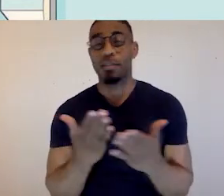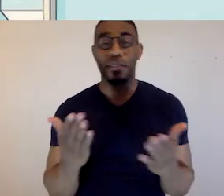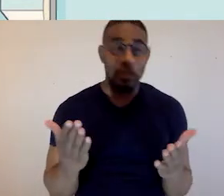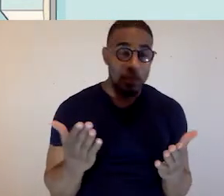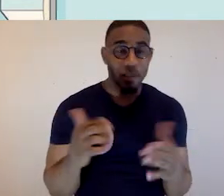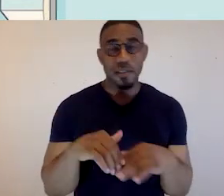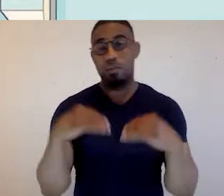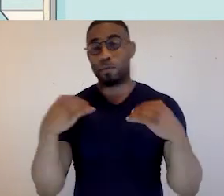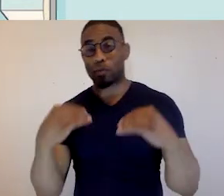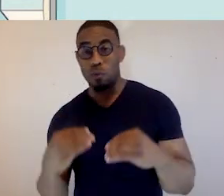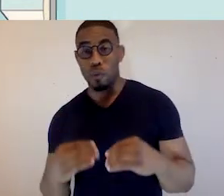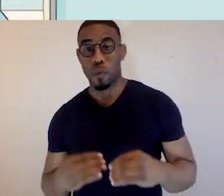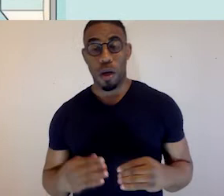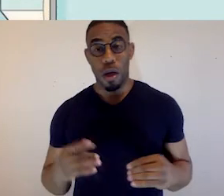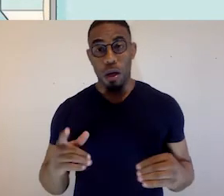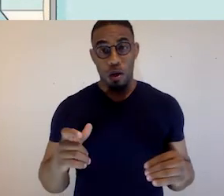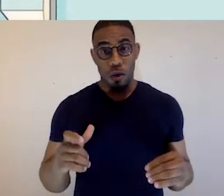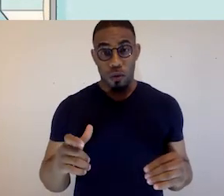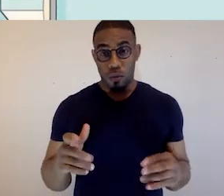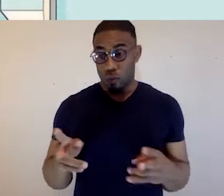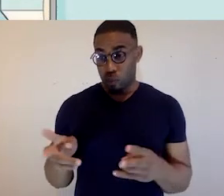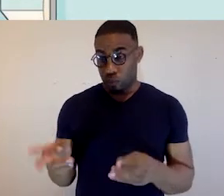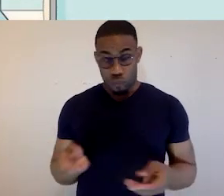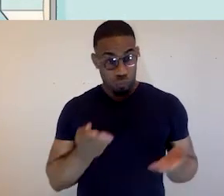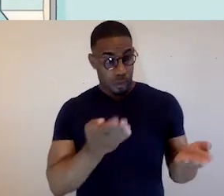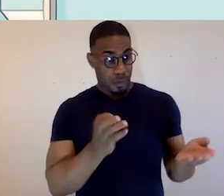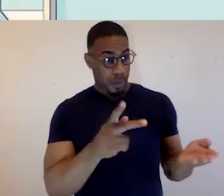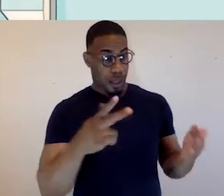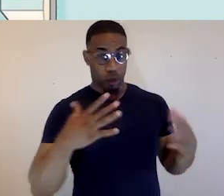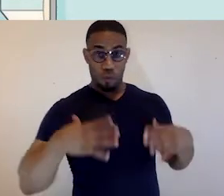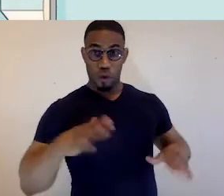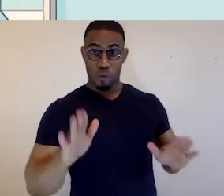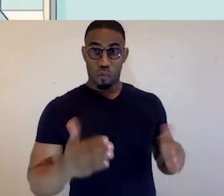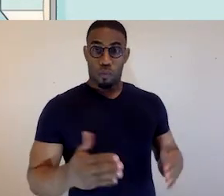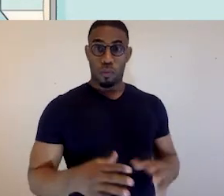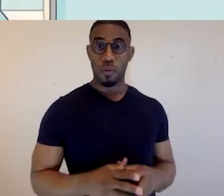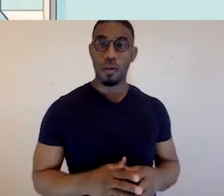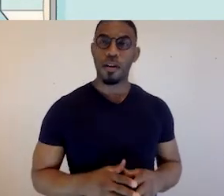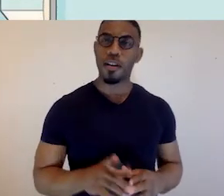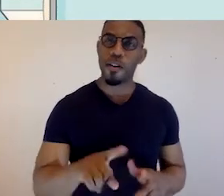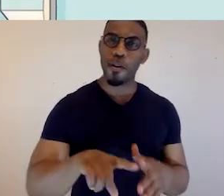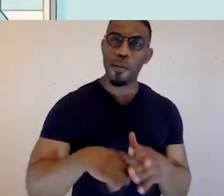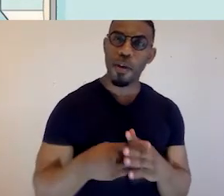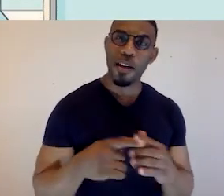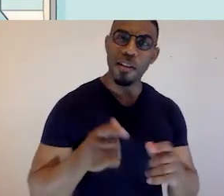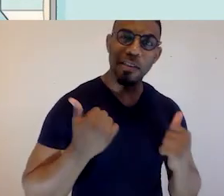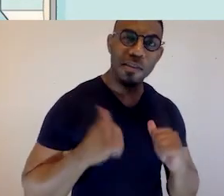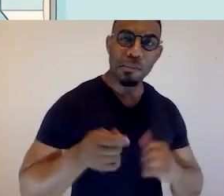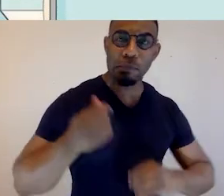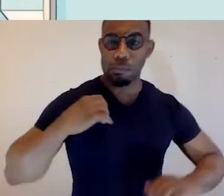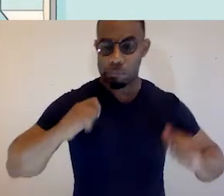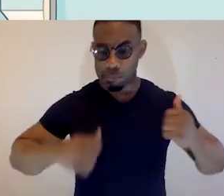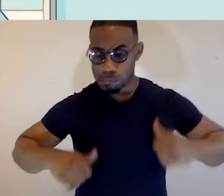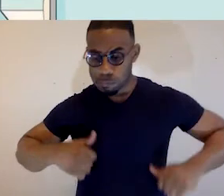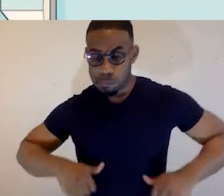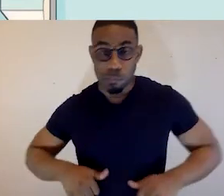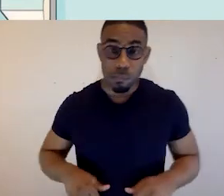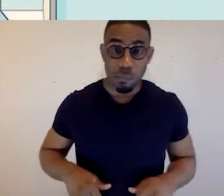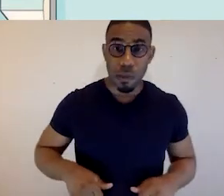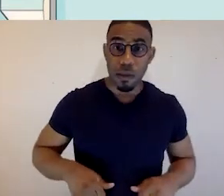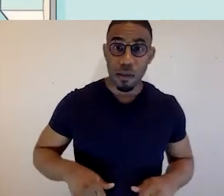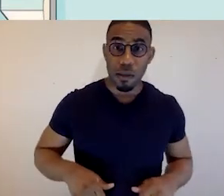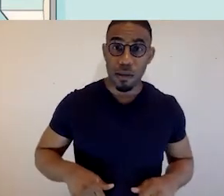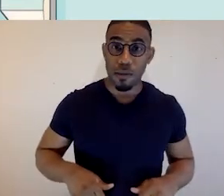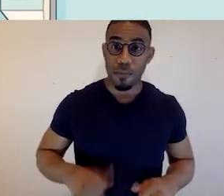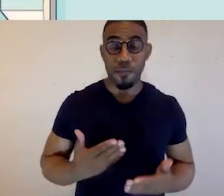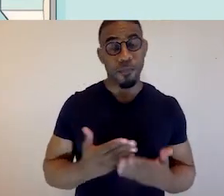items in the store, and you take them back to the dressing room where you begin to try these items on. The